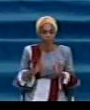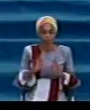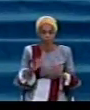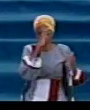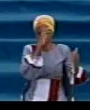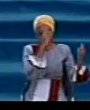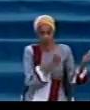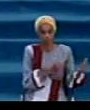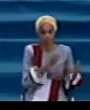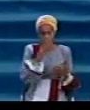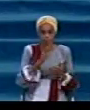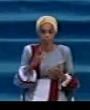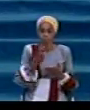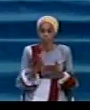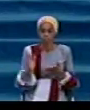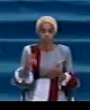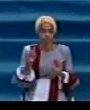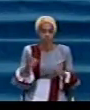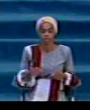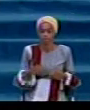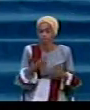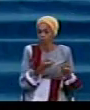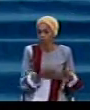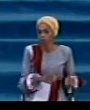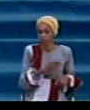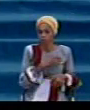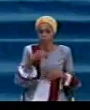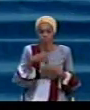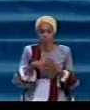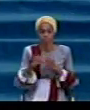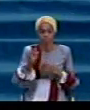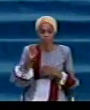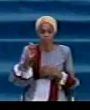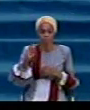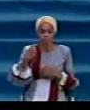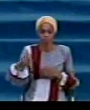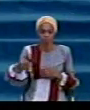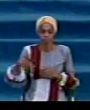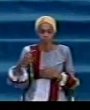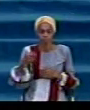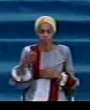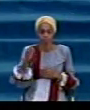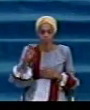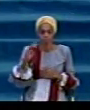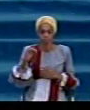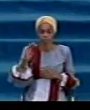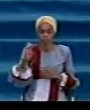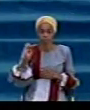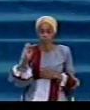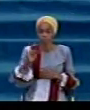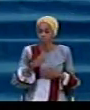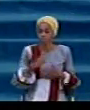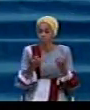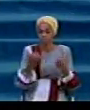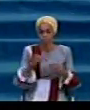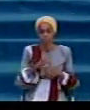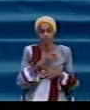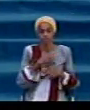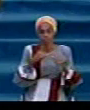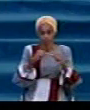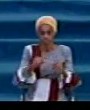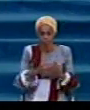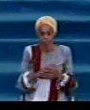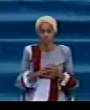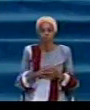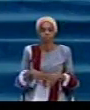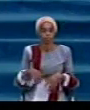I kept on holding to that word. In November, I came. I kept on holding to the word. I said, God, I've been hearing testimonies of ulcer